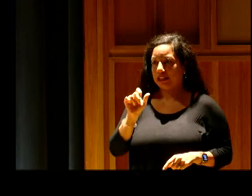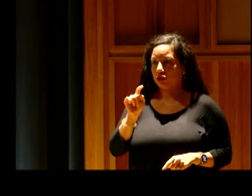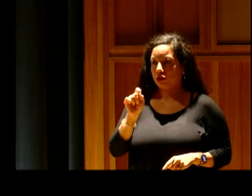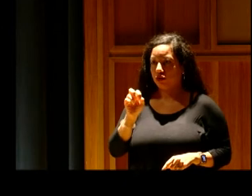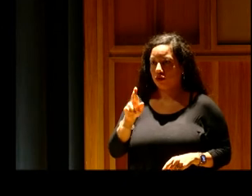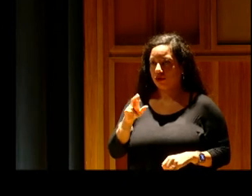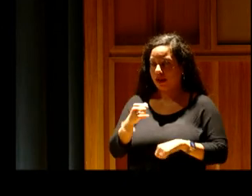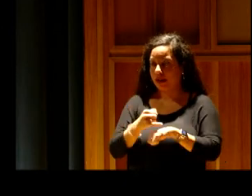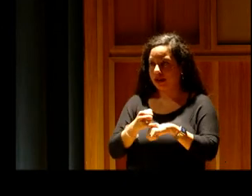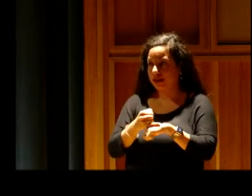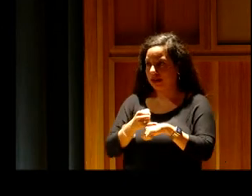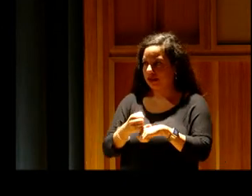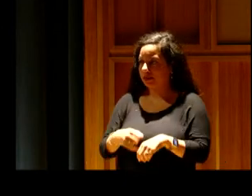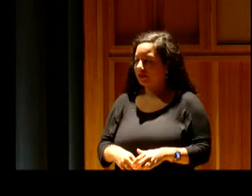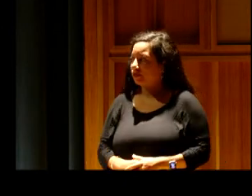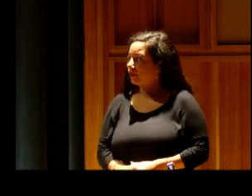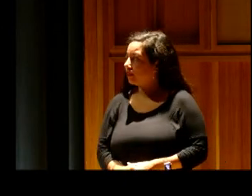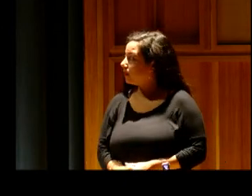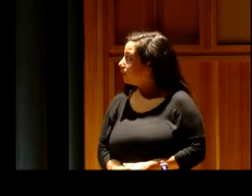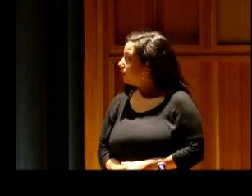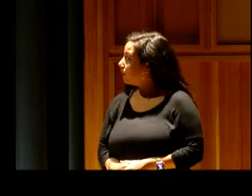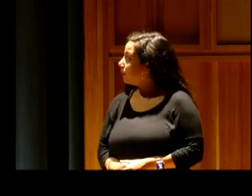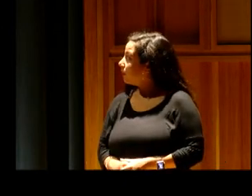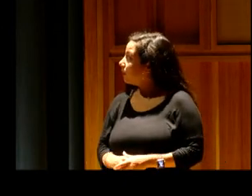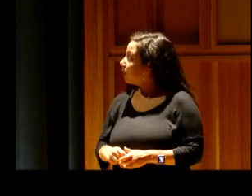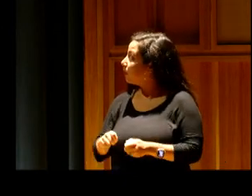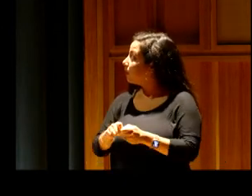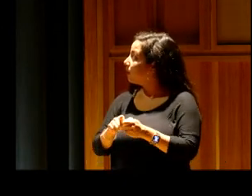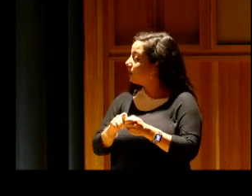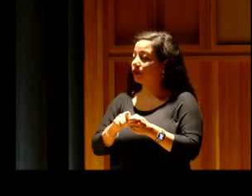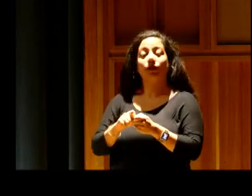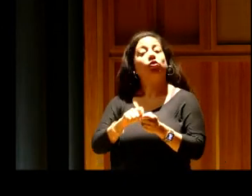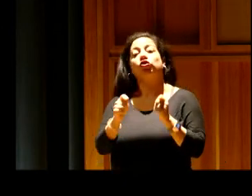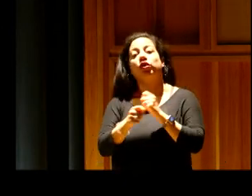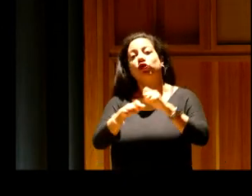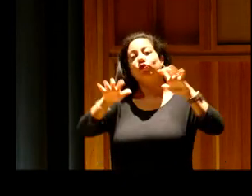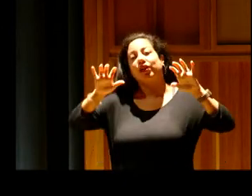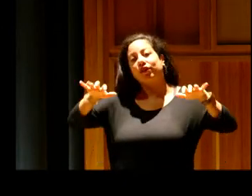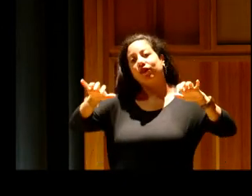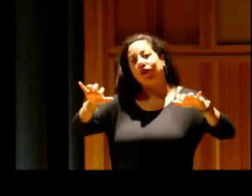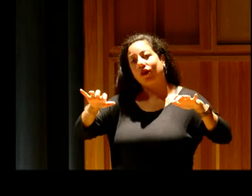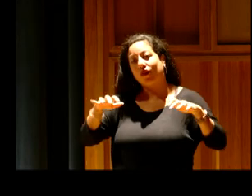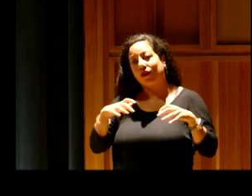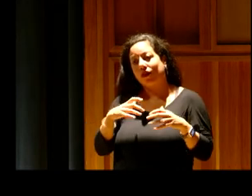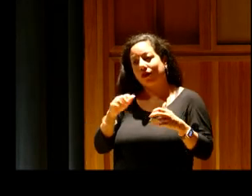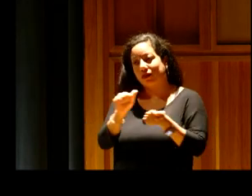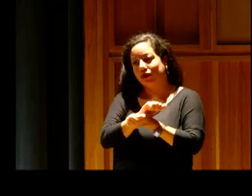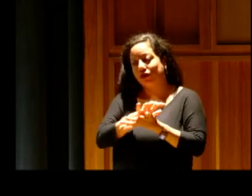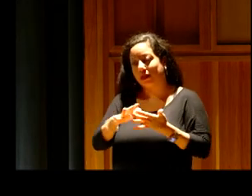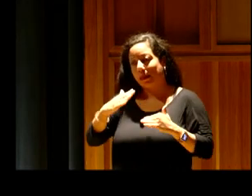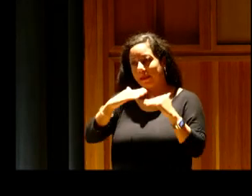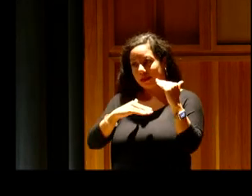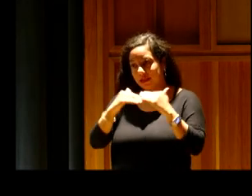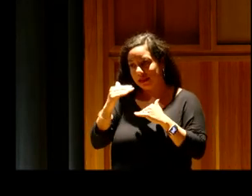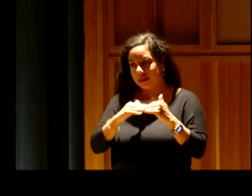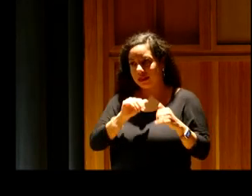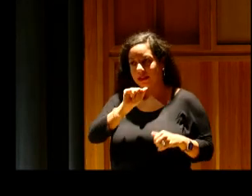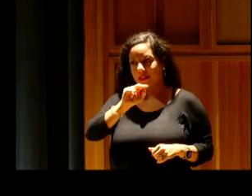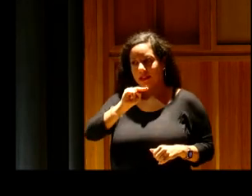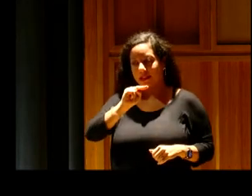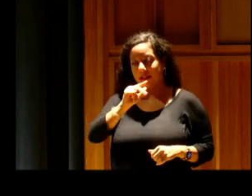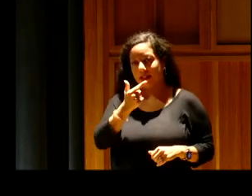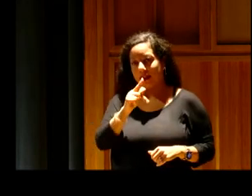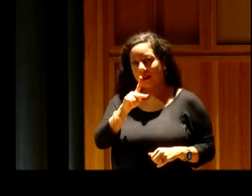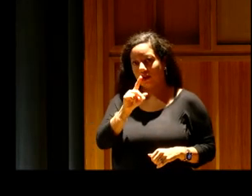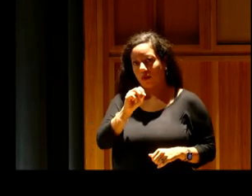Land subsidence due to changed rainfall pattern is damaging the buildings of extraordinary sites at Angkor in